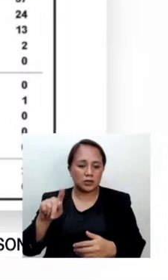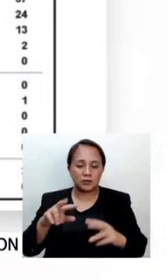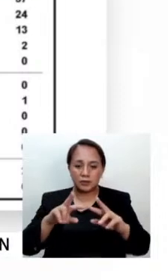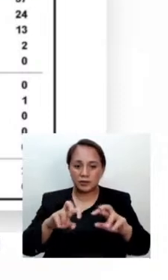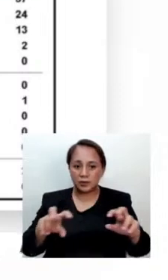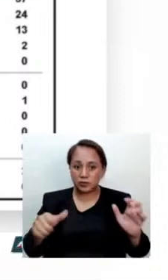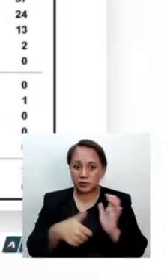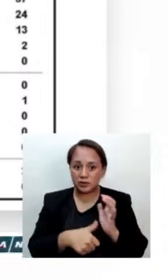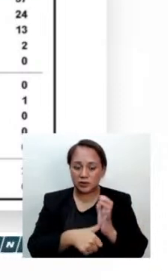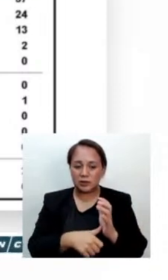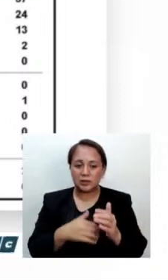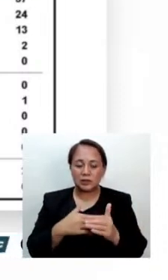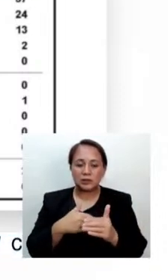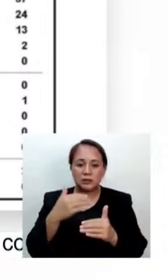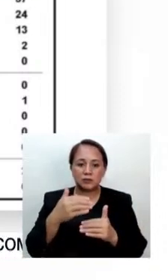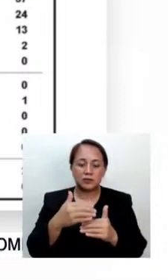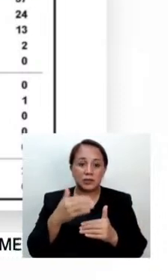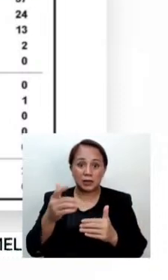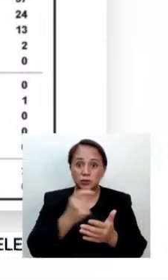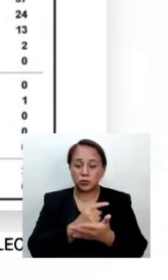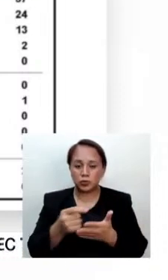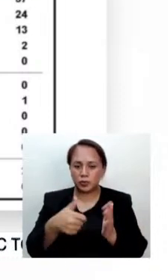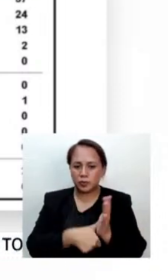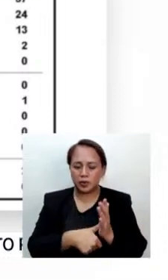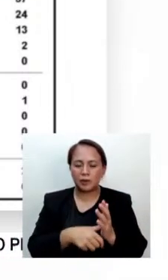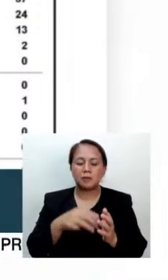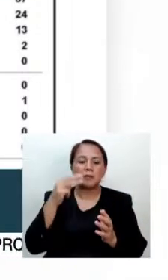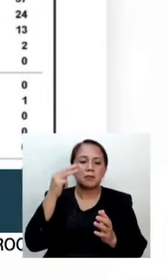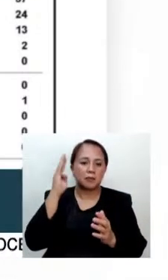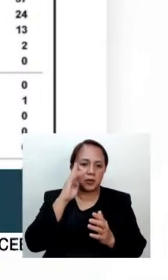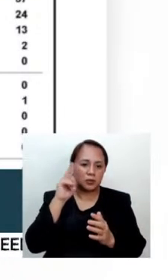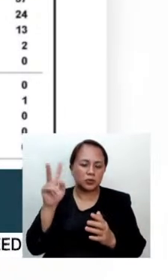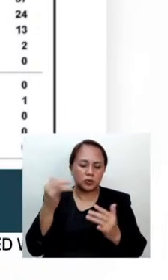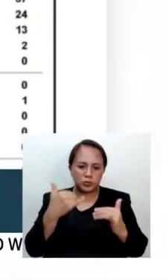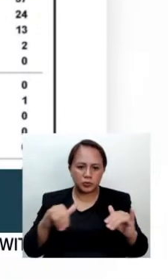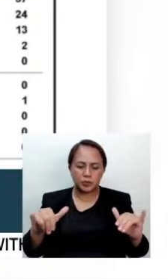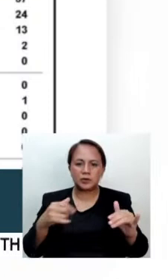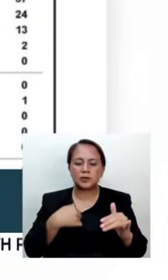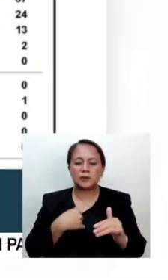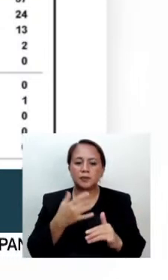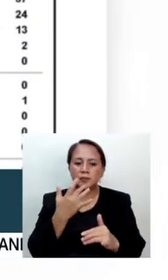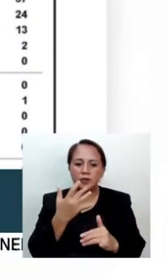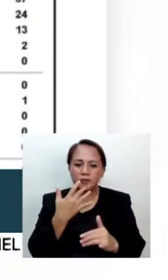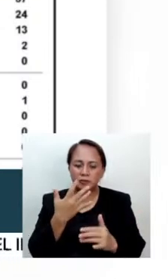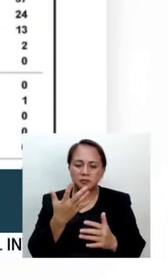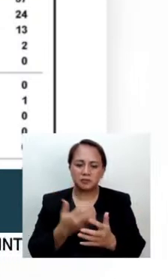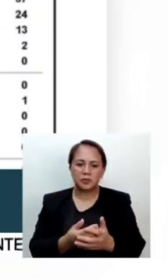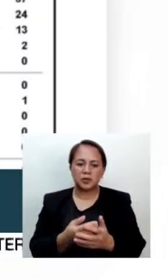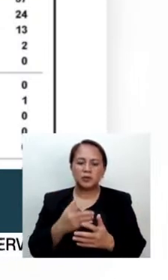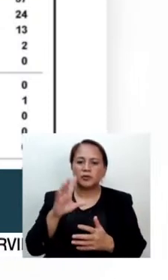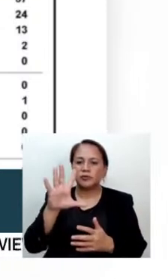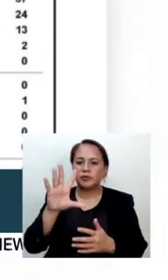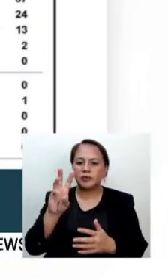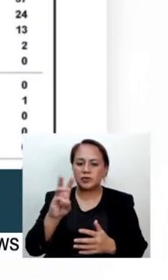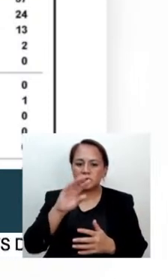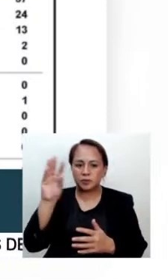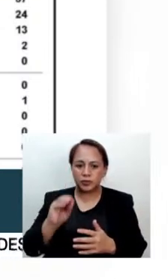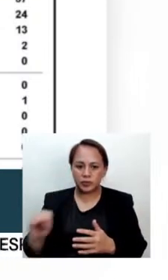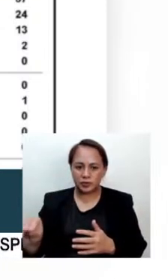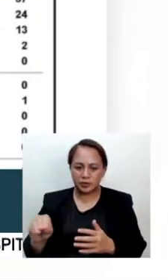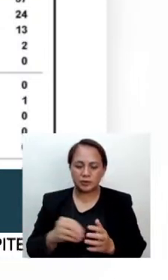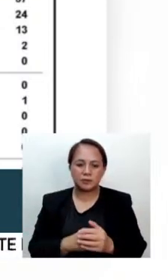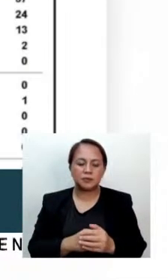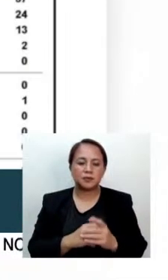of next week's polls. Marcos again topped the presidential preference survey, with 56% of its